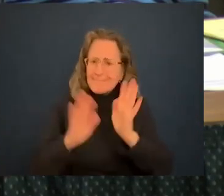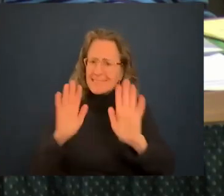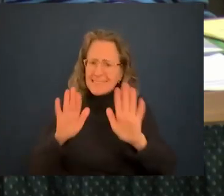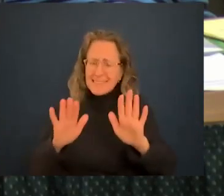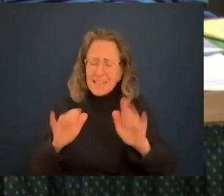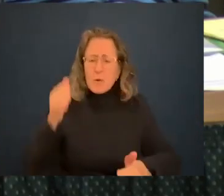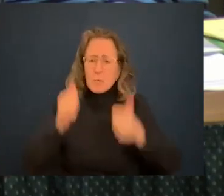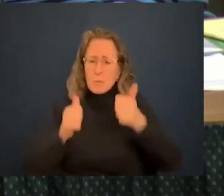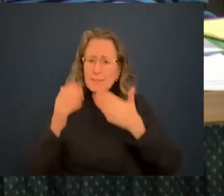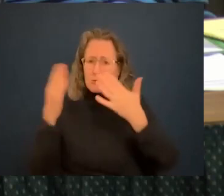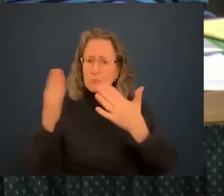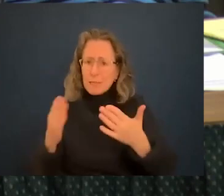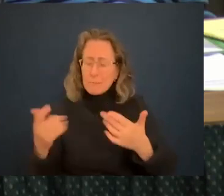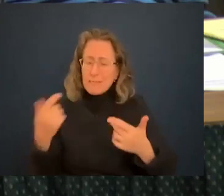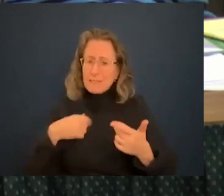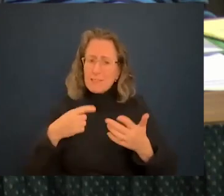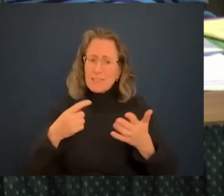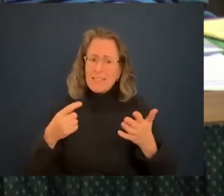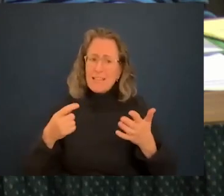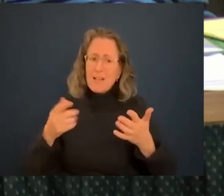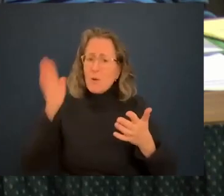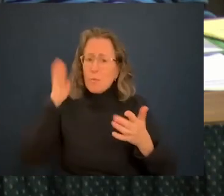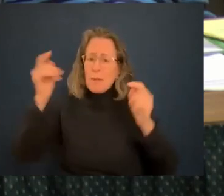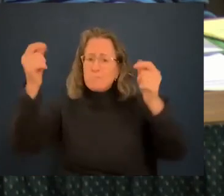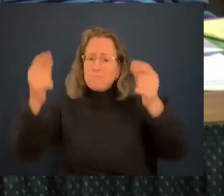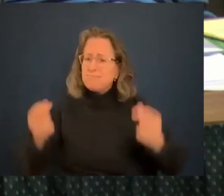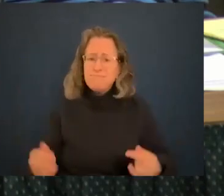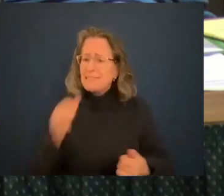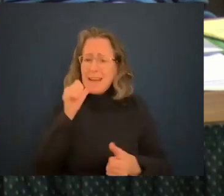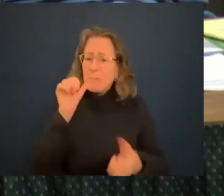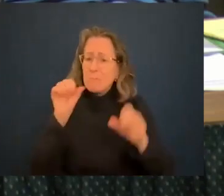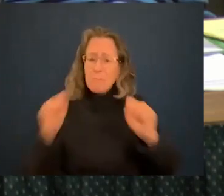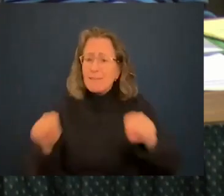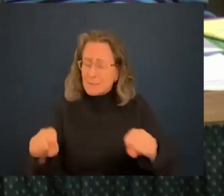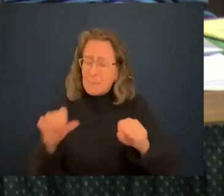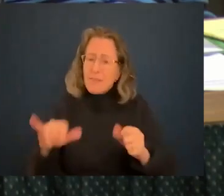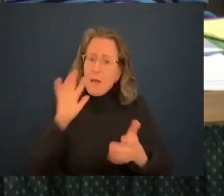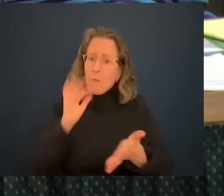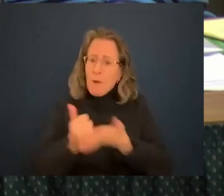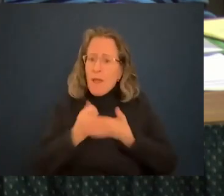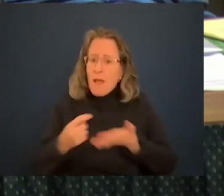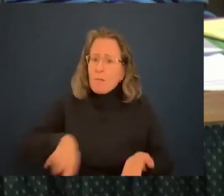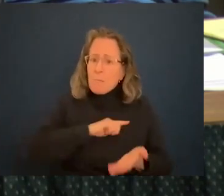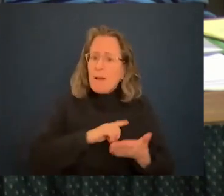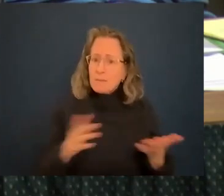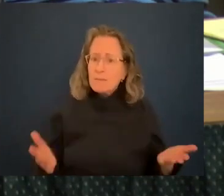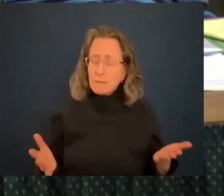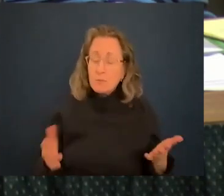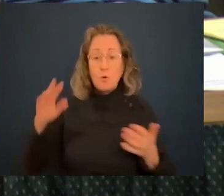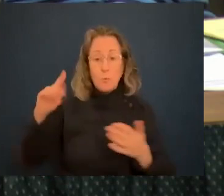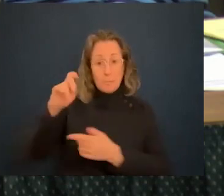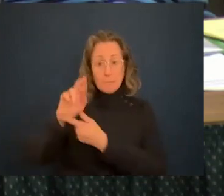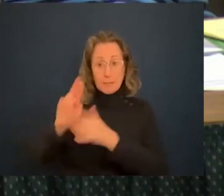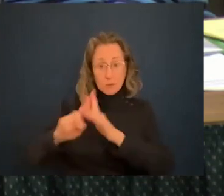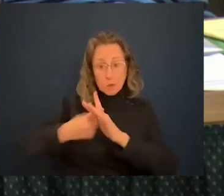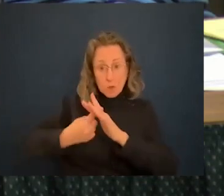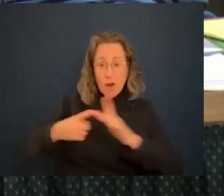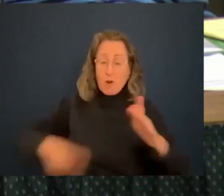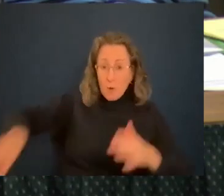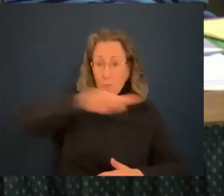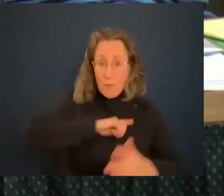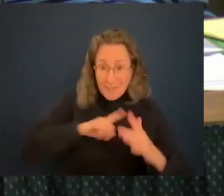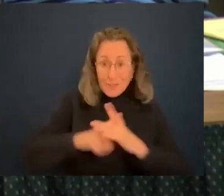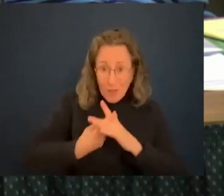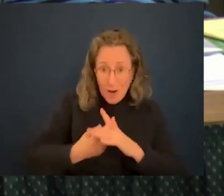recommendations were just not going to happen they kind of Peter started this yeah we started this